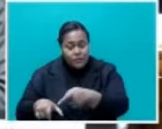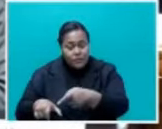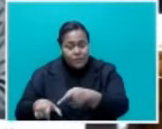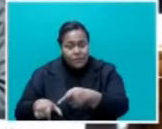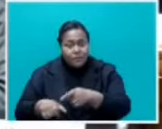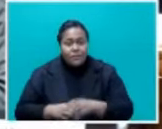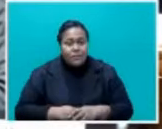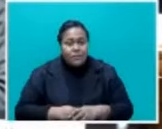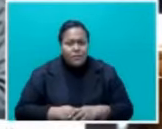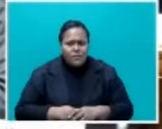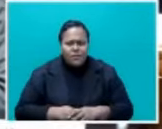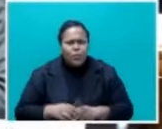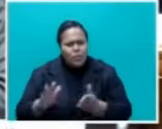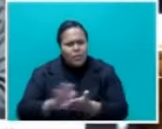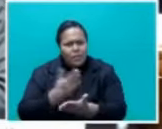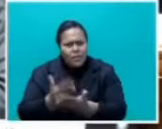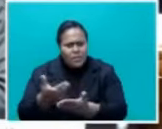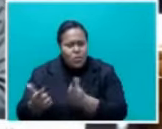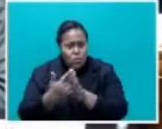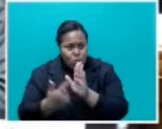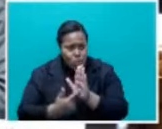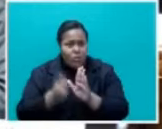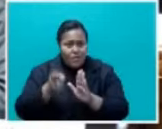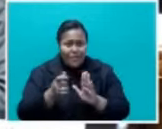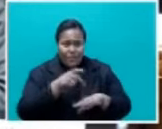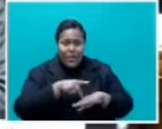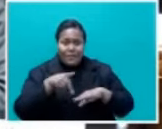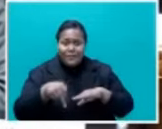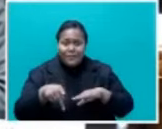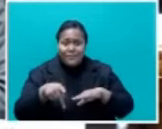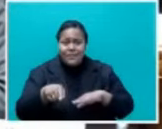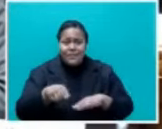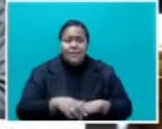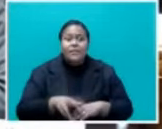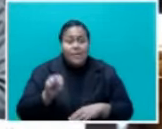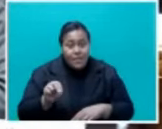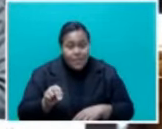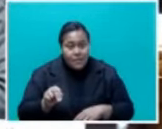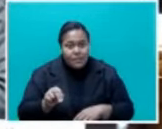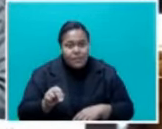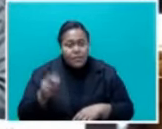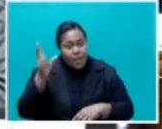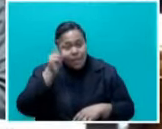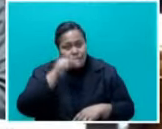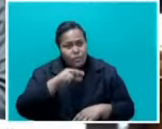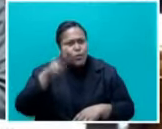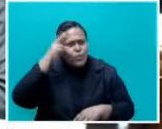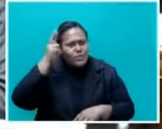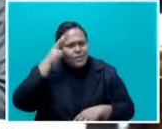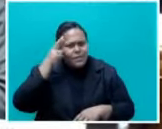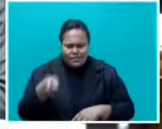particular laws, if the Parliament, the legislature believes that there needs to be able to be a reason to address